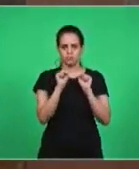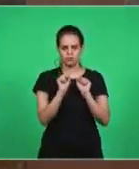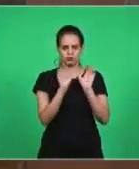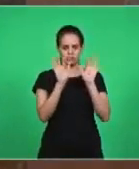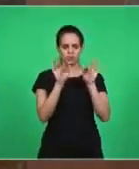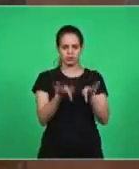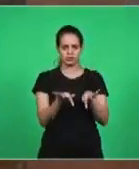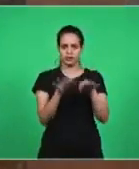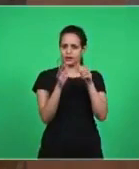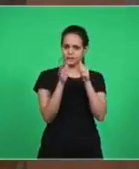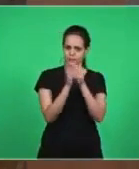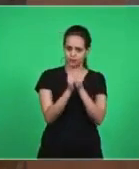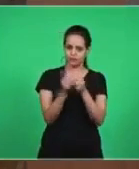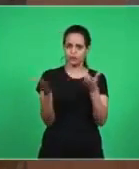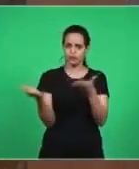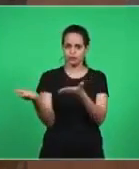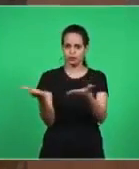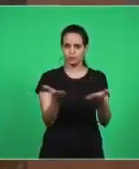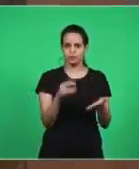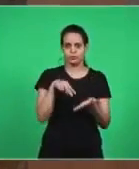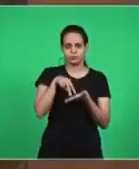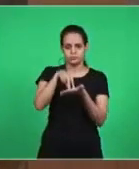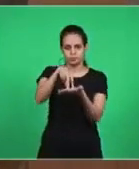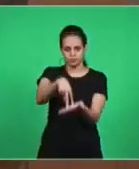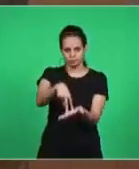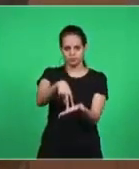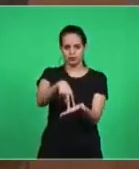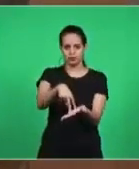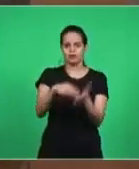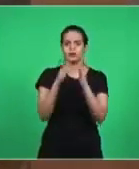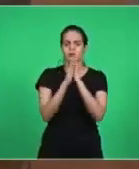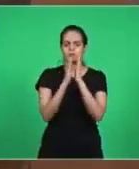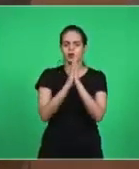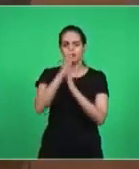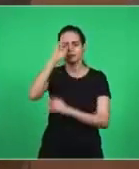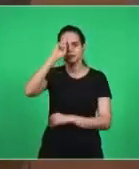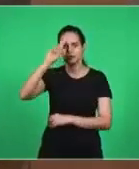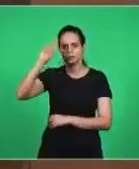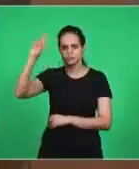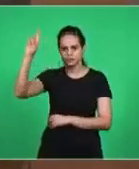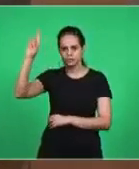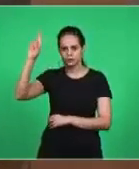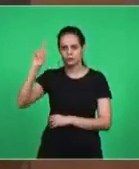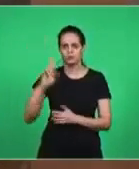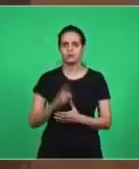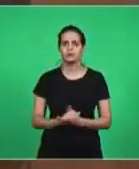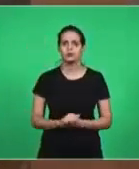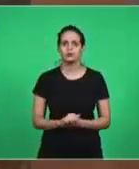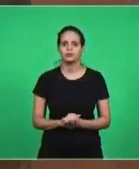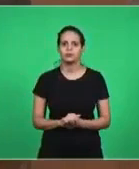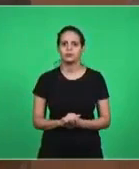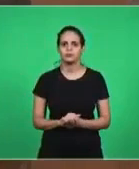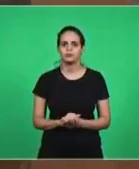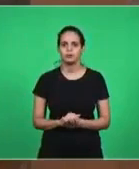Sunday school to an end. Amen, Brent. I'd like to invite the Brent to stand up so we can pray.